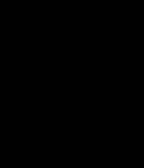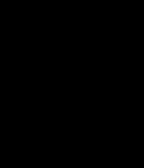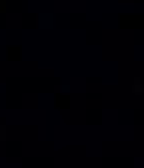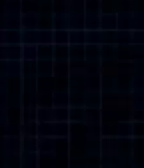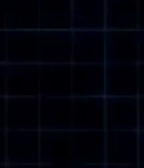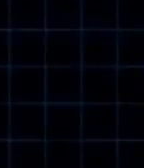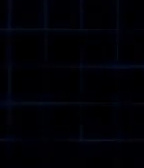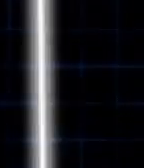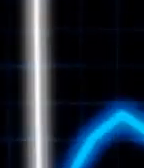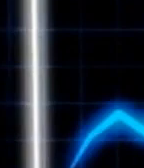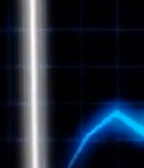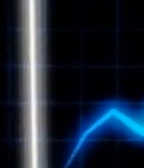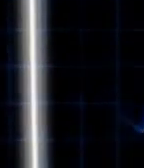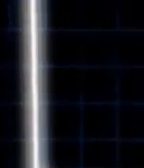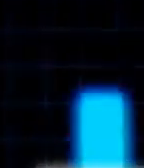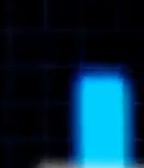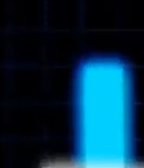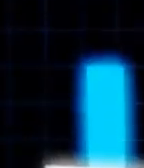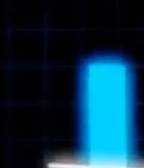1.